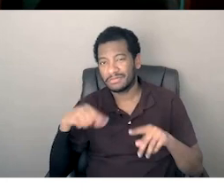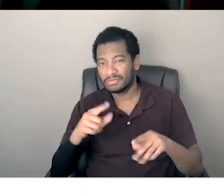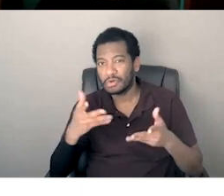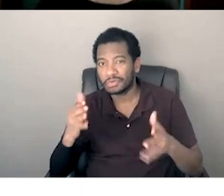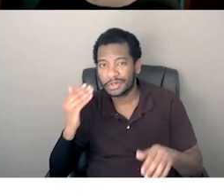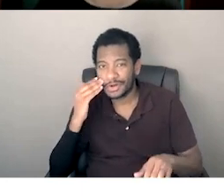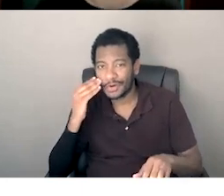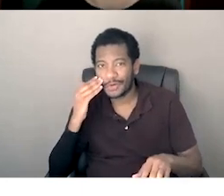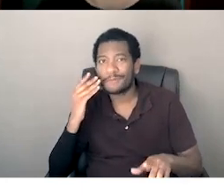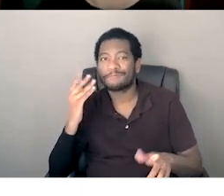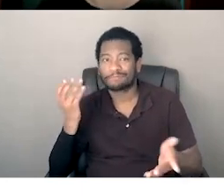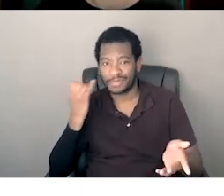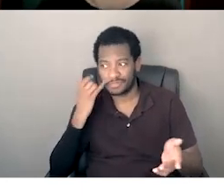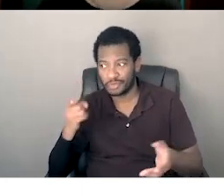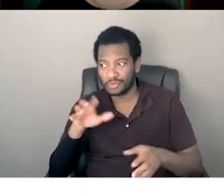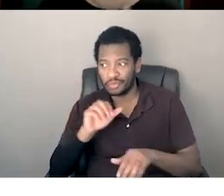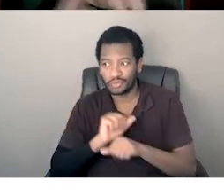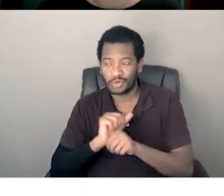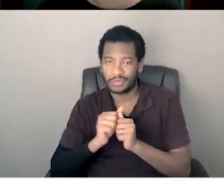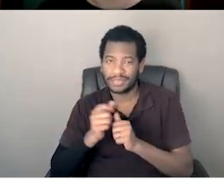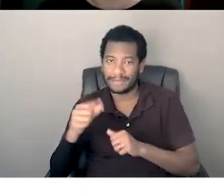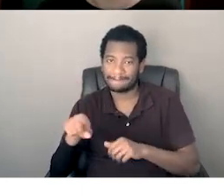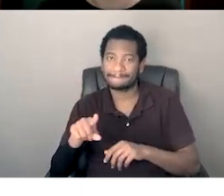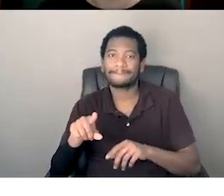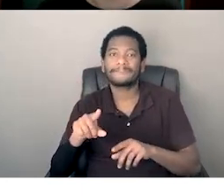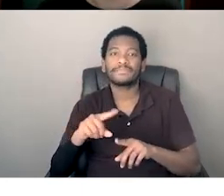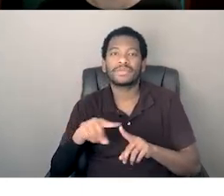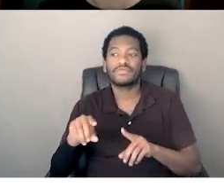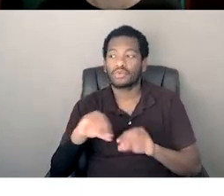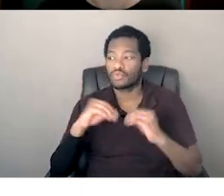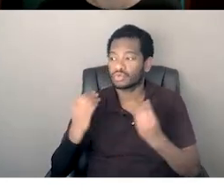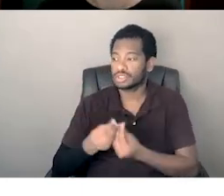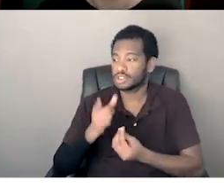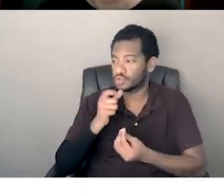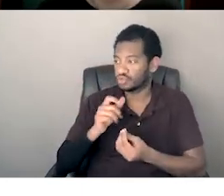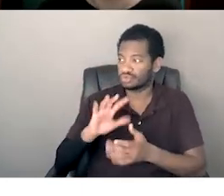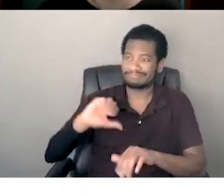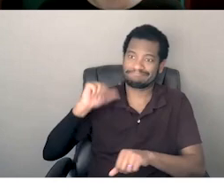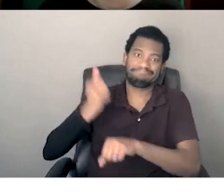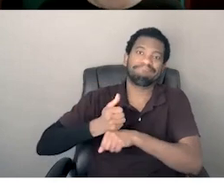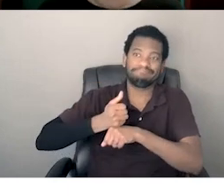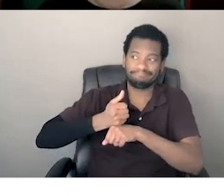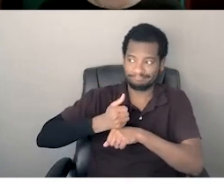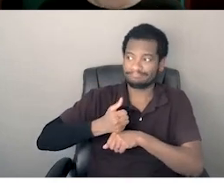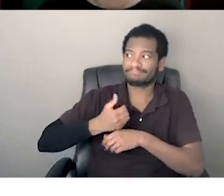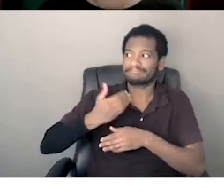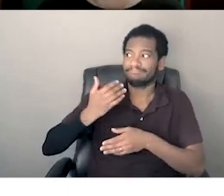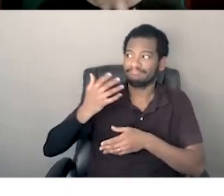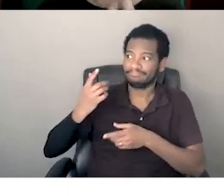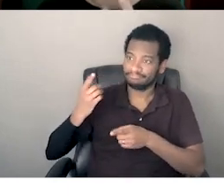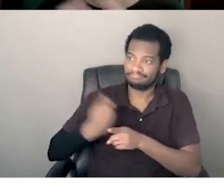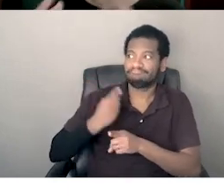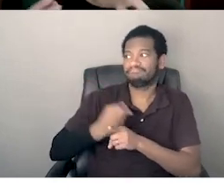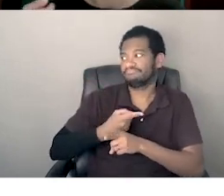know, those who are doing some of this, is that for well-established organizations who have regularly been getting grants, they